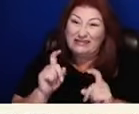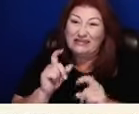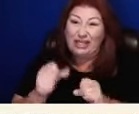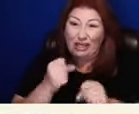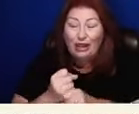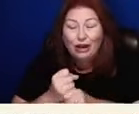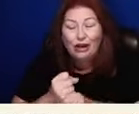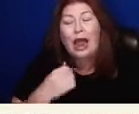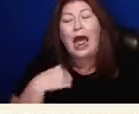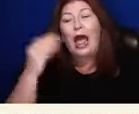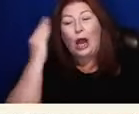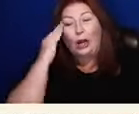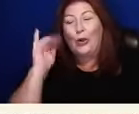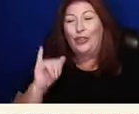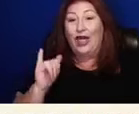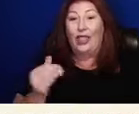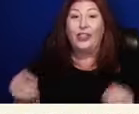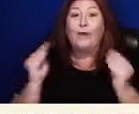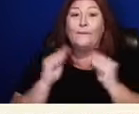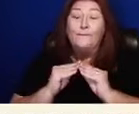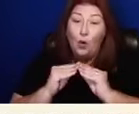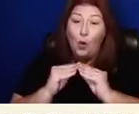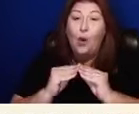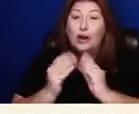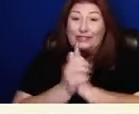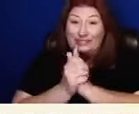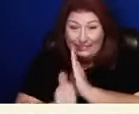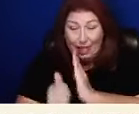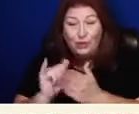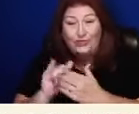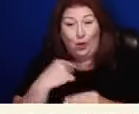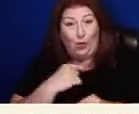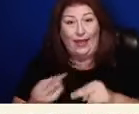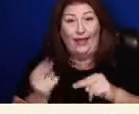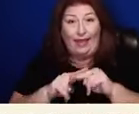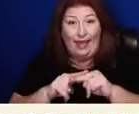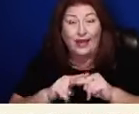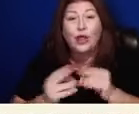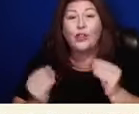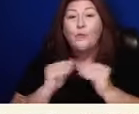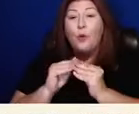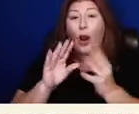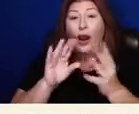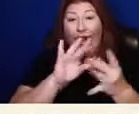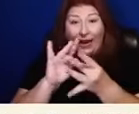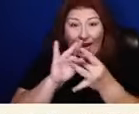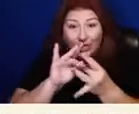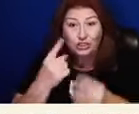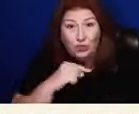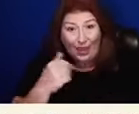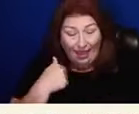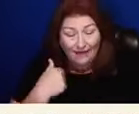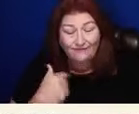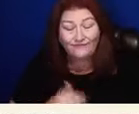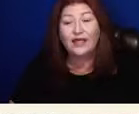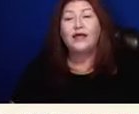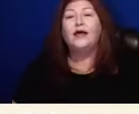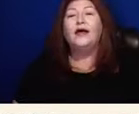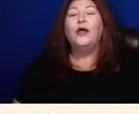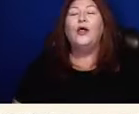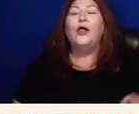know that the more skills that we gain and the more connections that we have, the